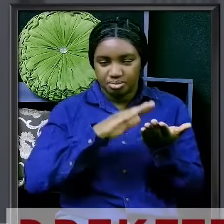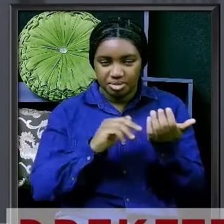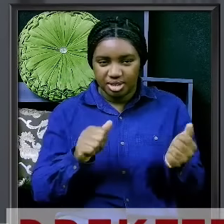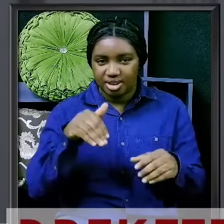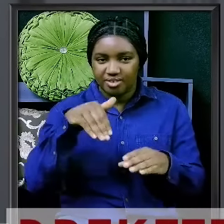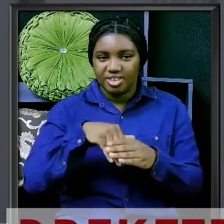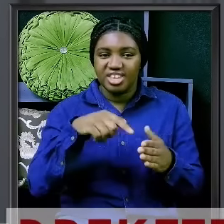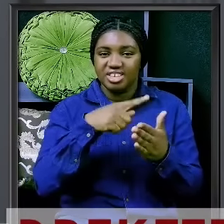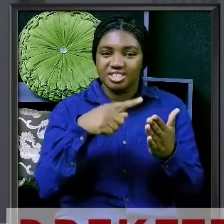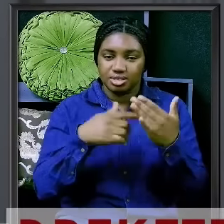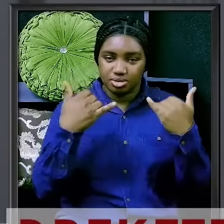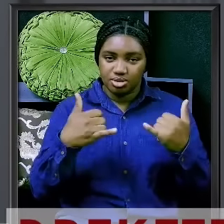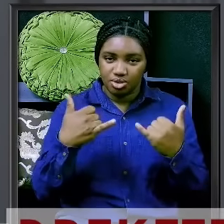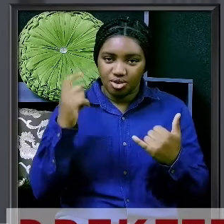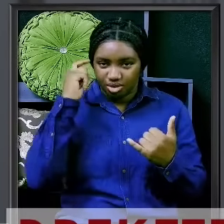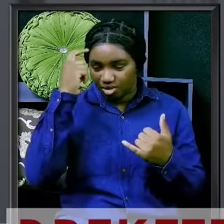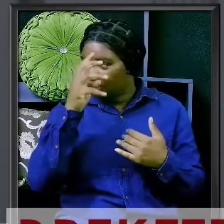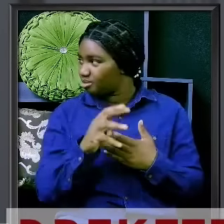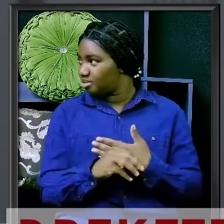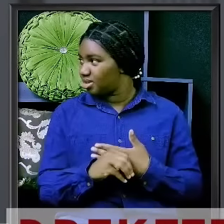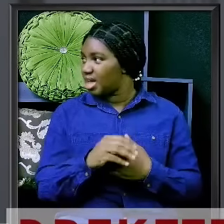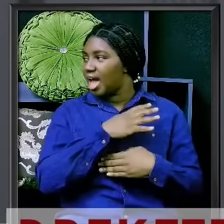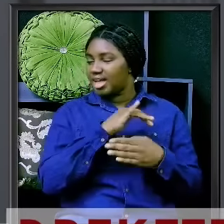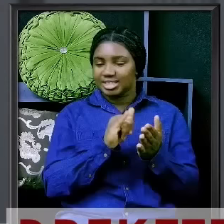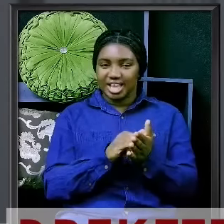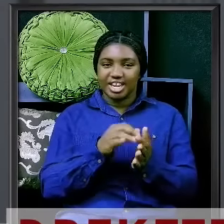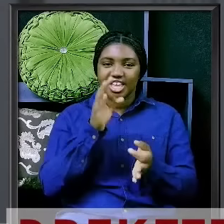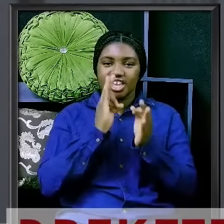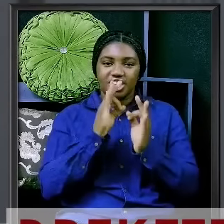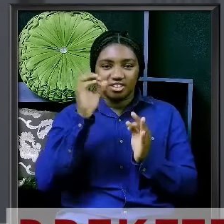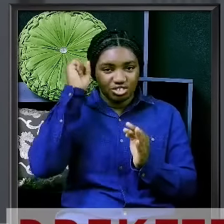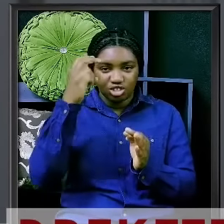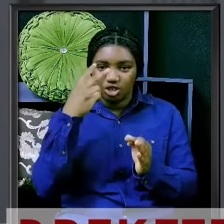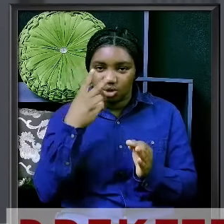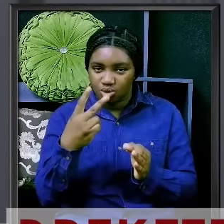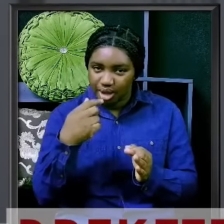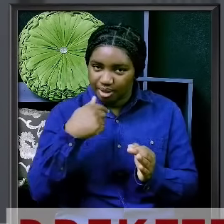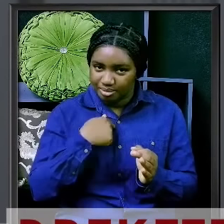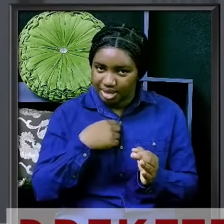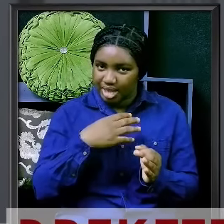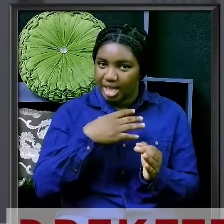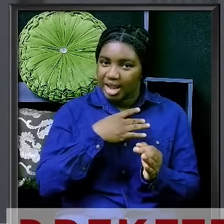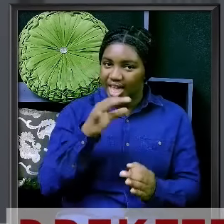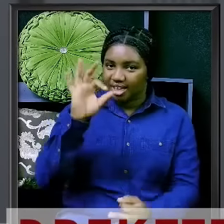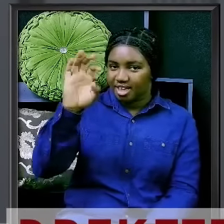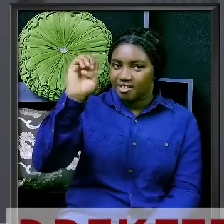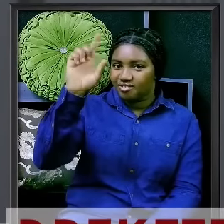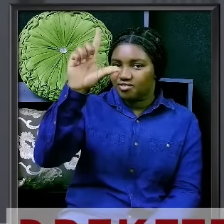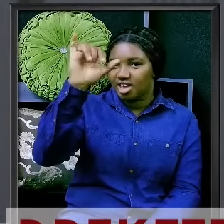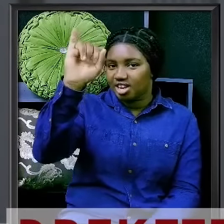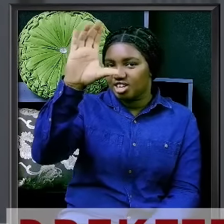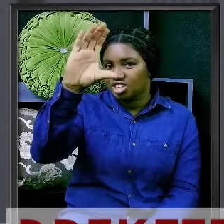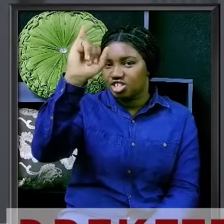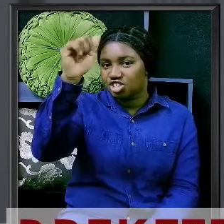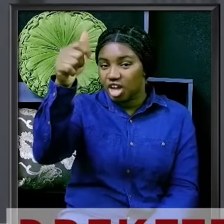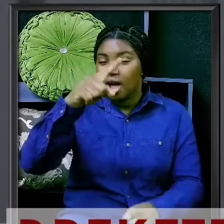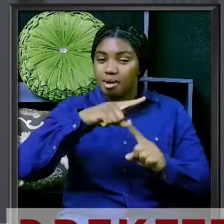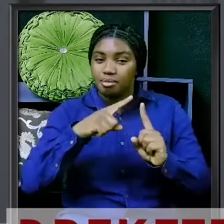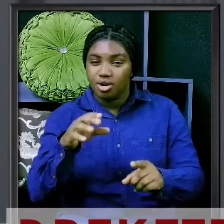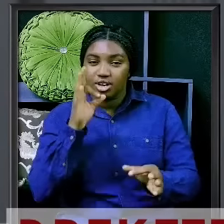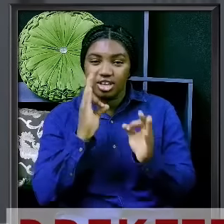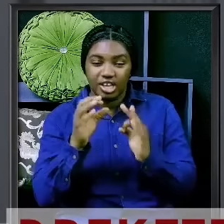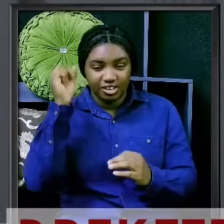government. And that if she's looking at me as Felicia Wangpuma, I may not give her protection. But if she sees me